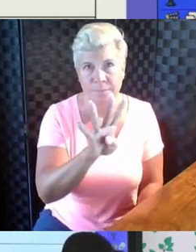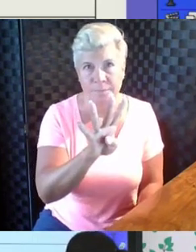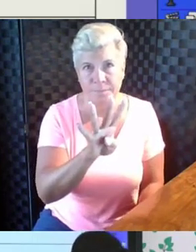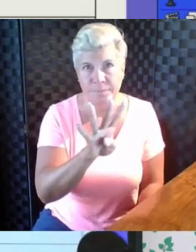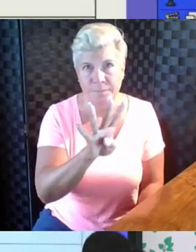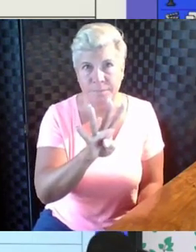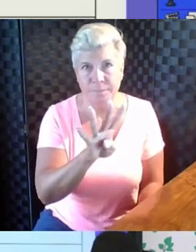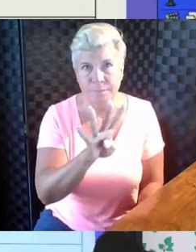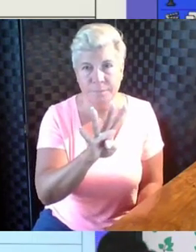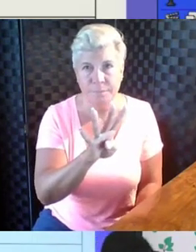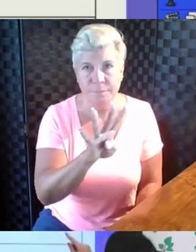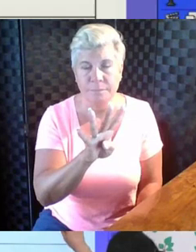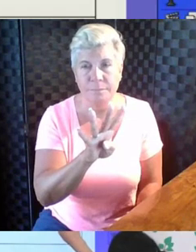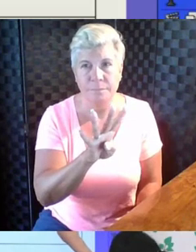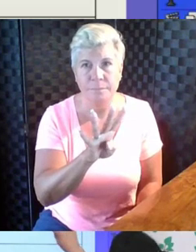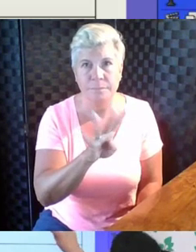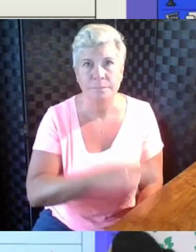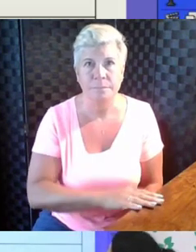4 of the cookies.